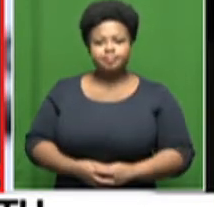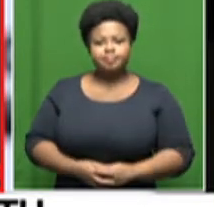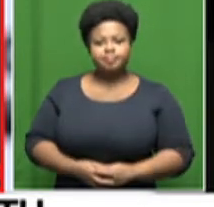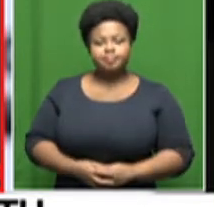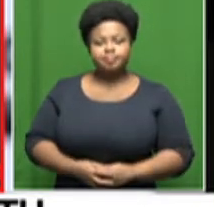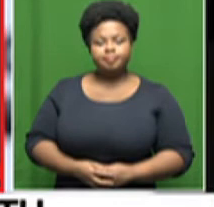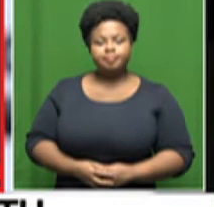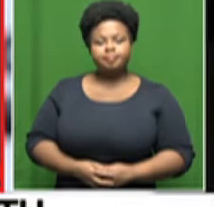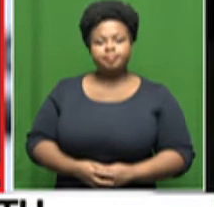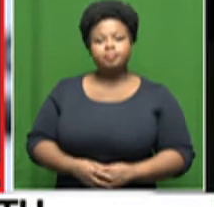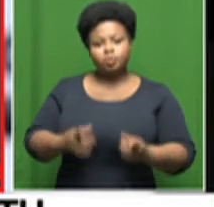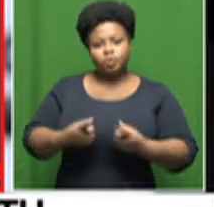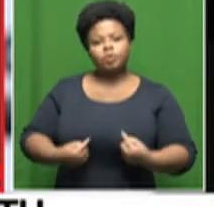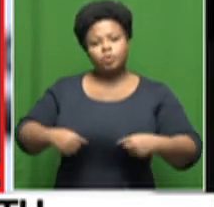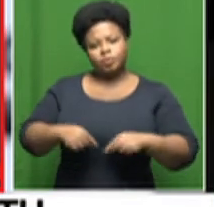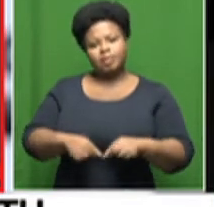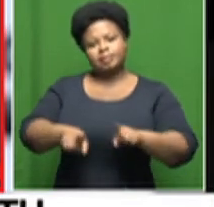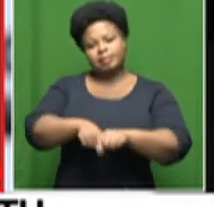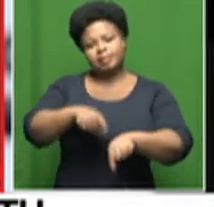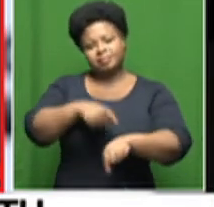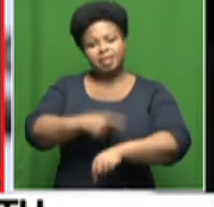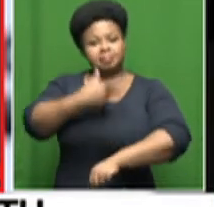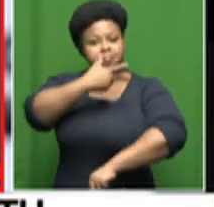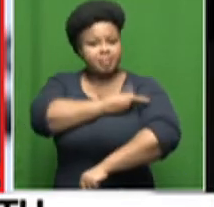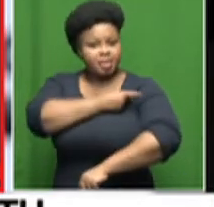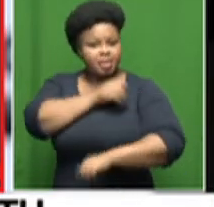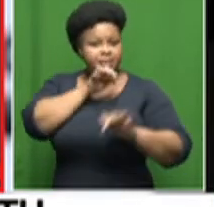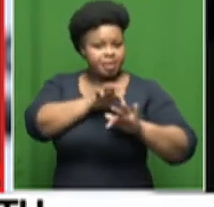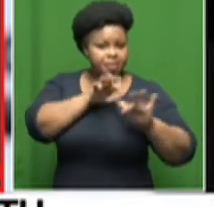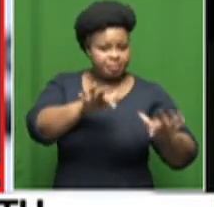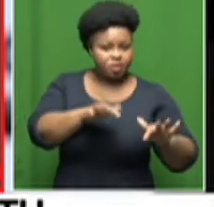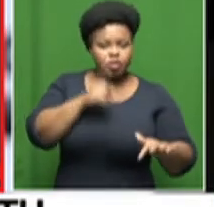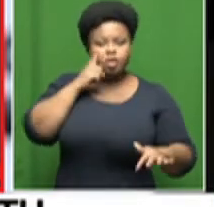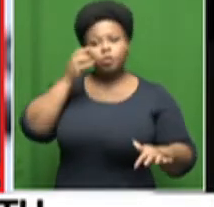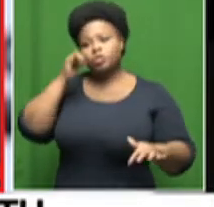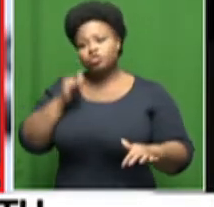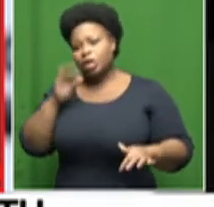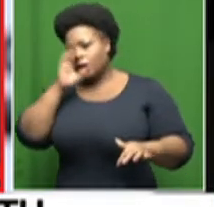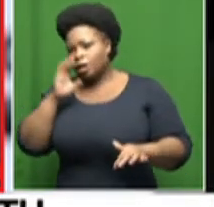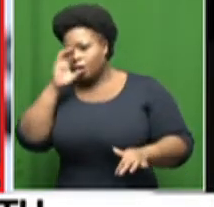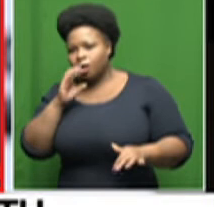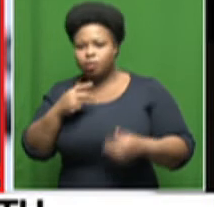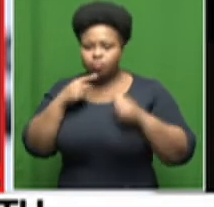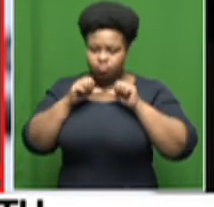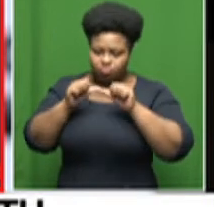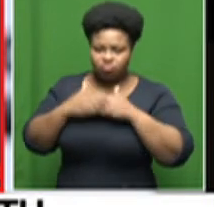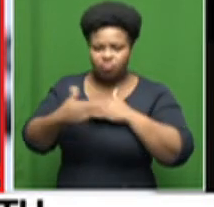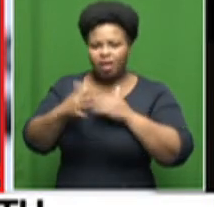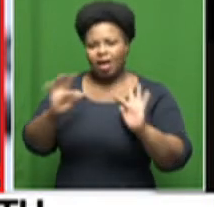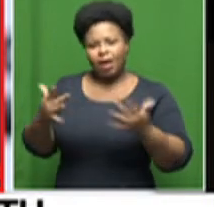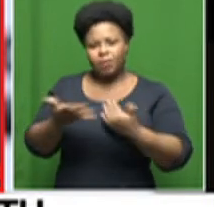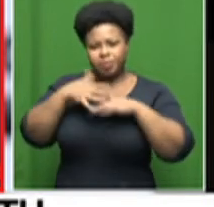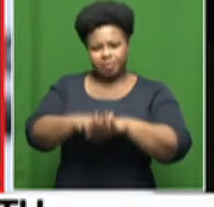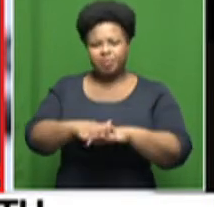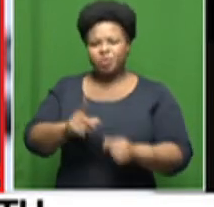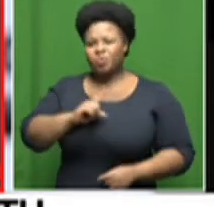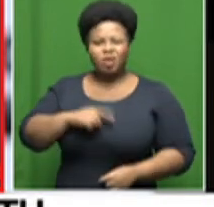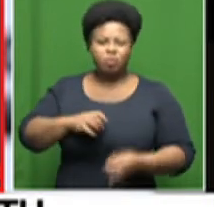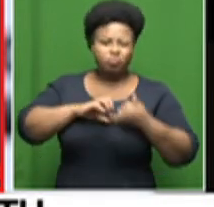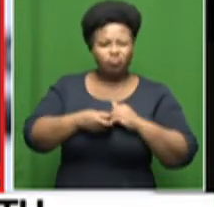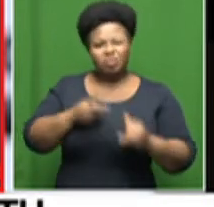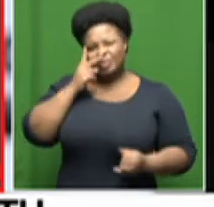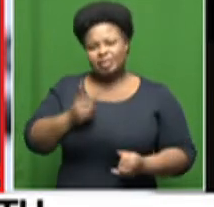vaccinate as we check also what else needs to be done as we go on with the implementation. We're not actually trying to find something